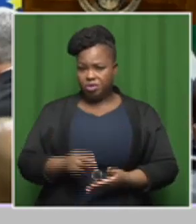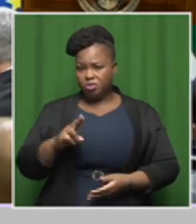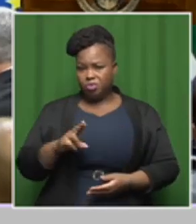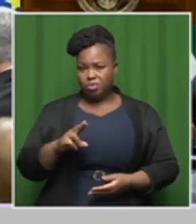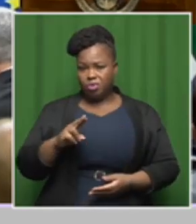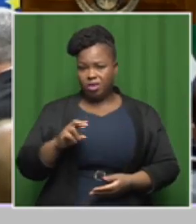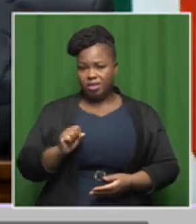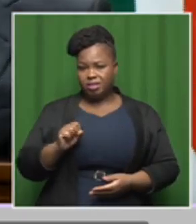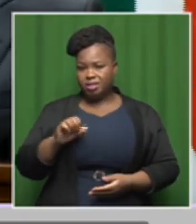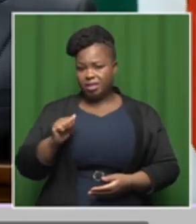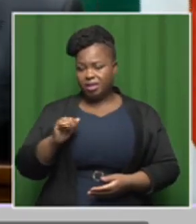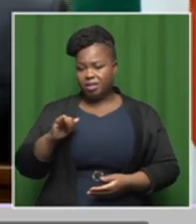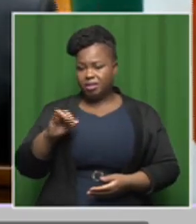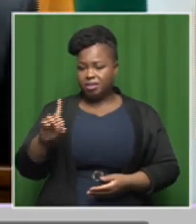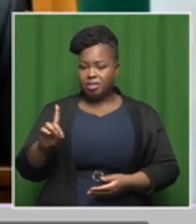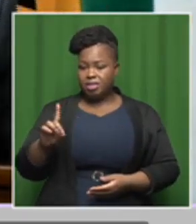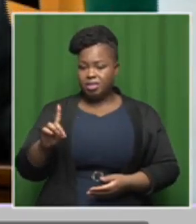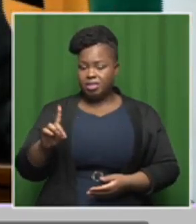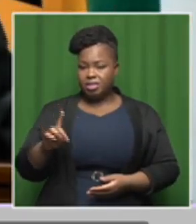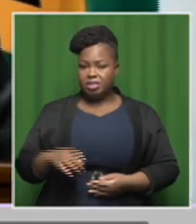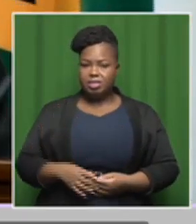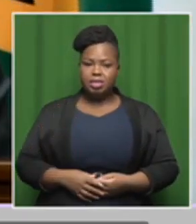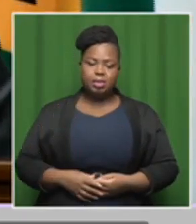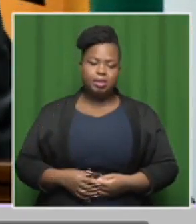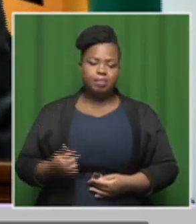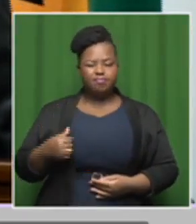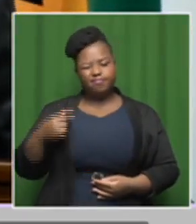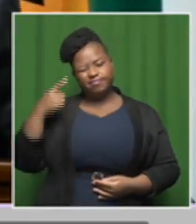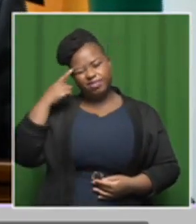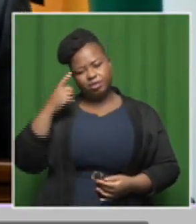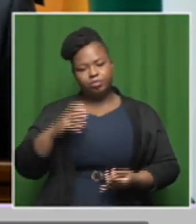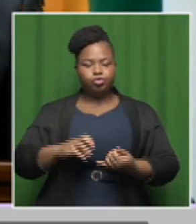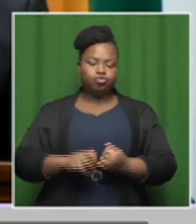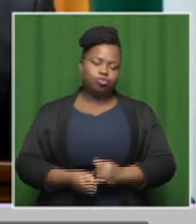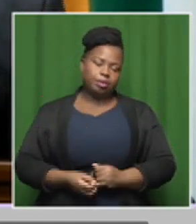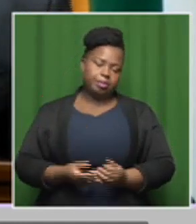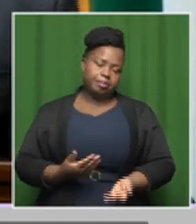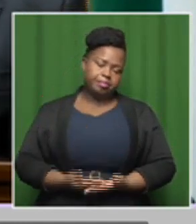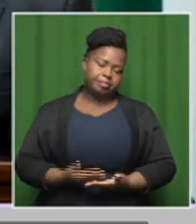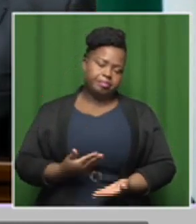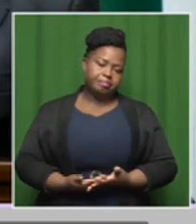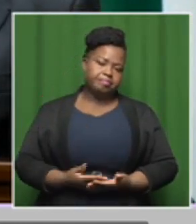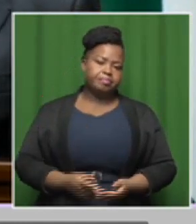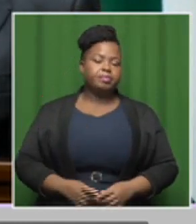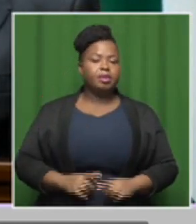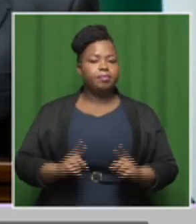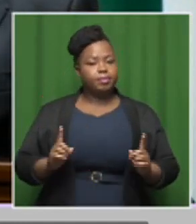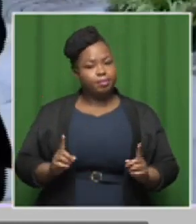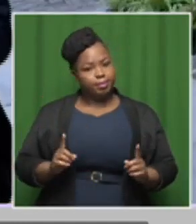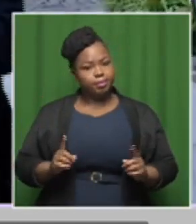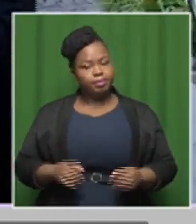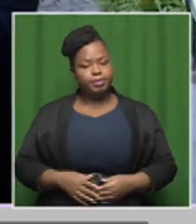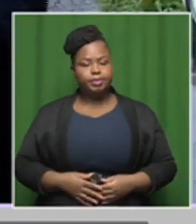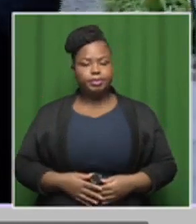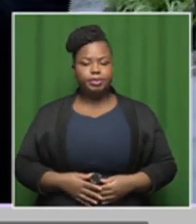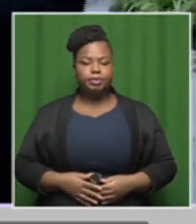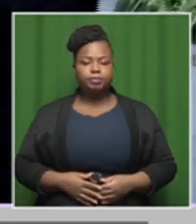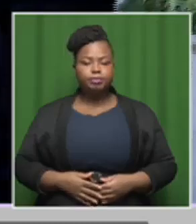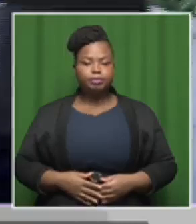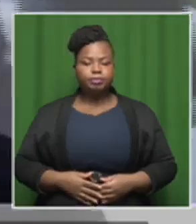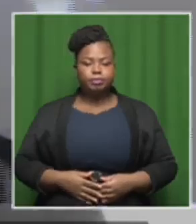way? I think they will try, but indeed, with